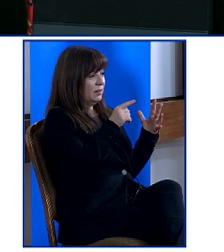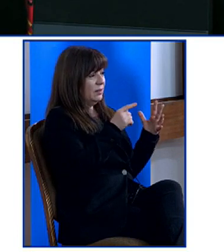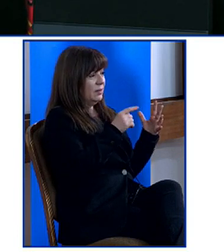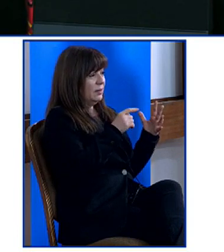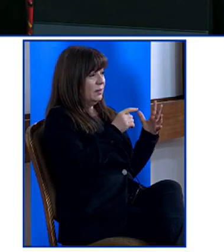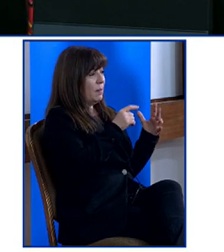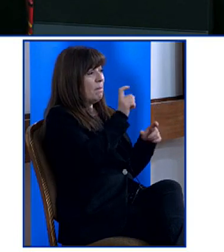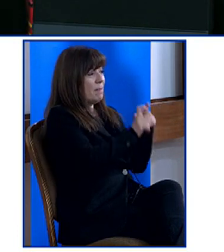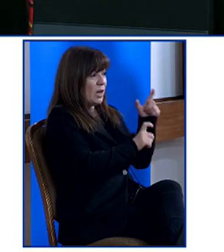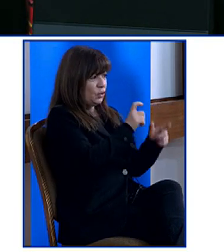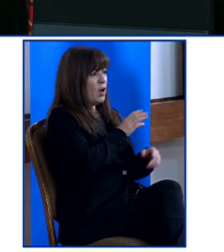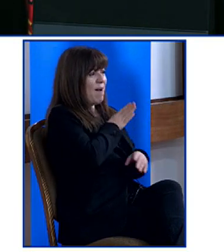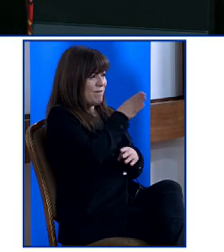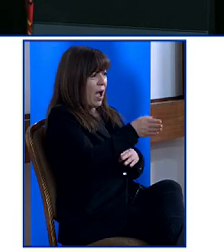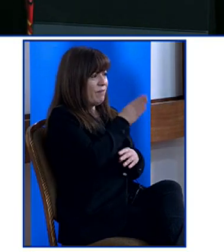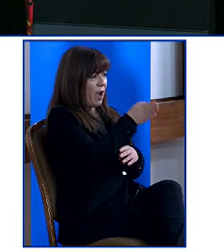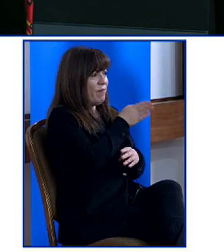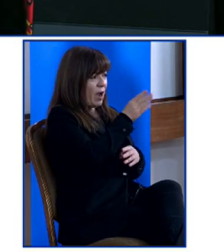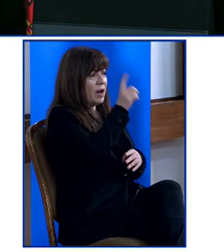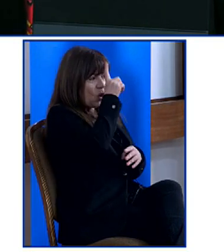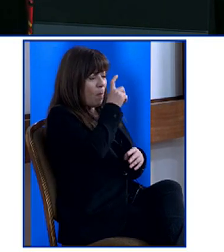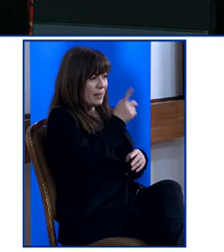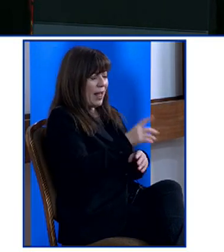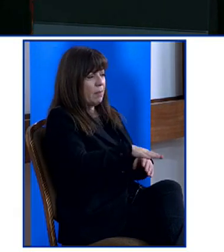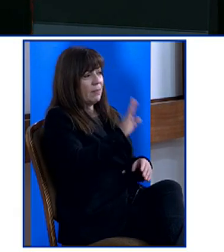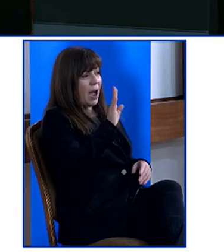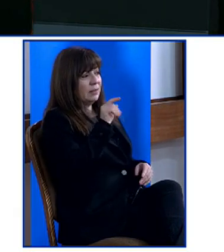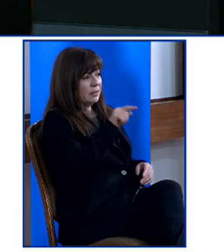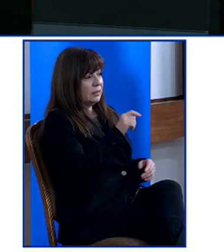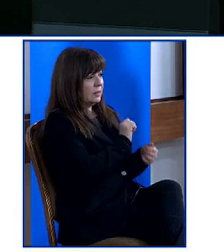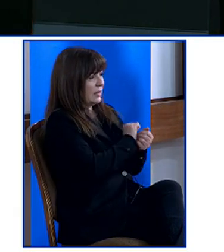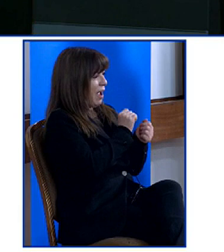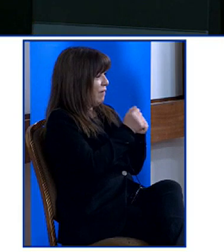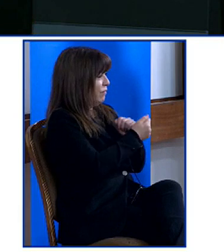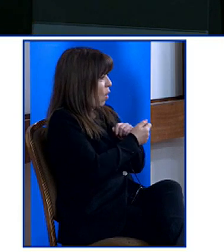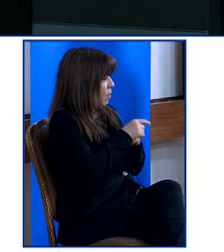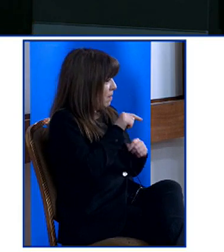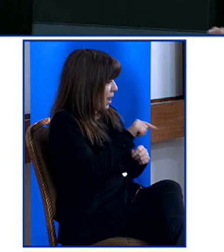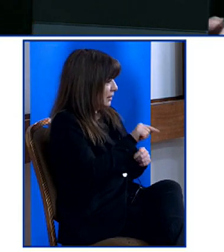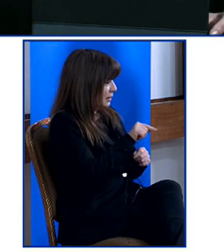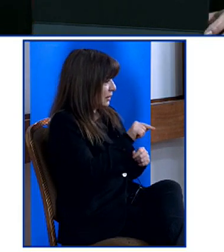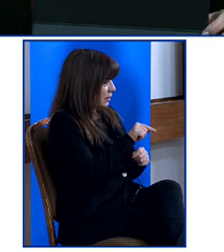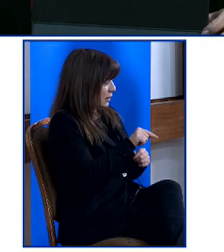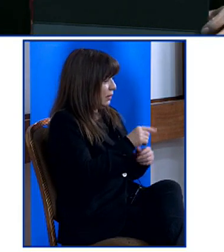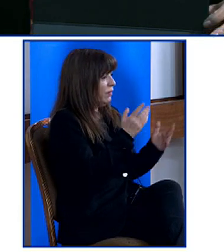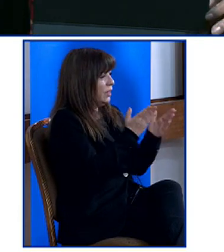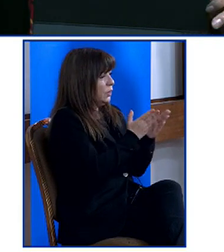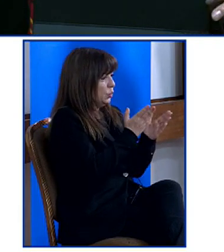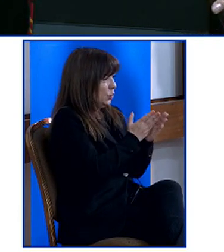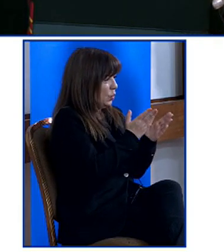and transferable research, so important not just for Chile, but important for the world.